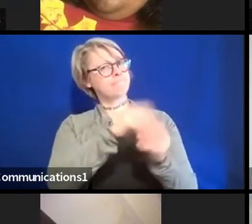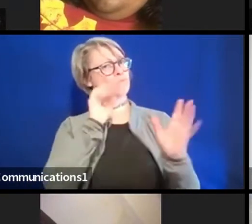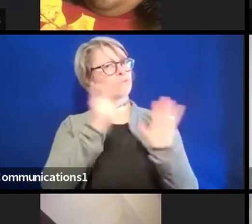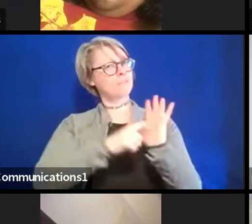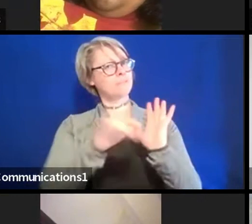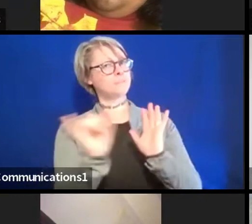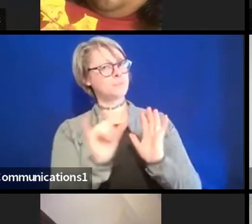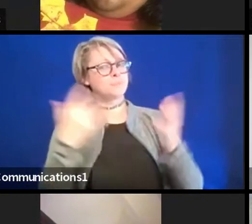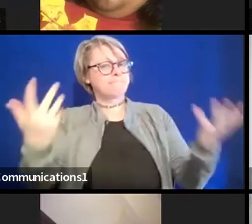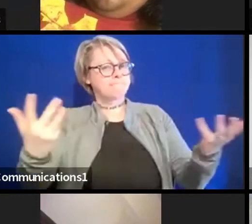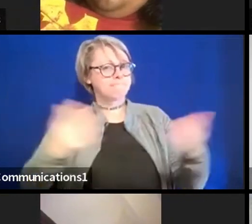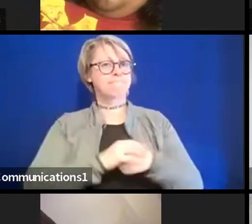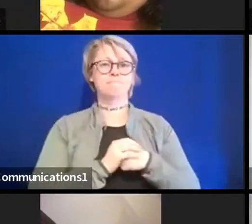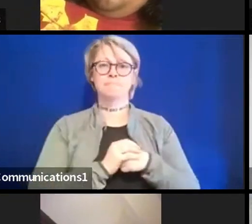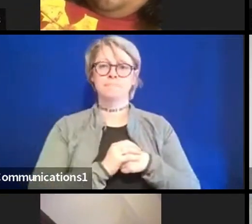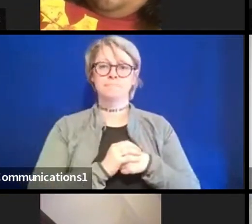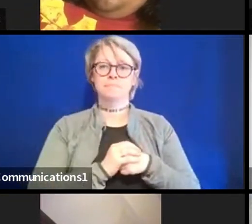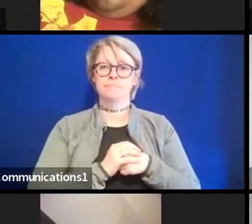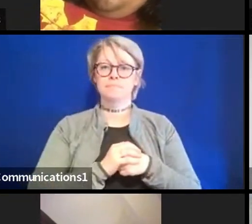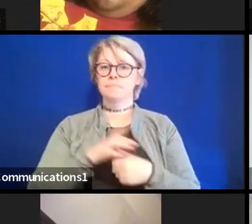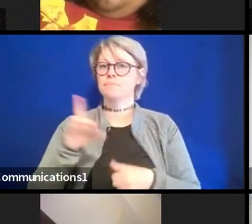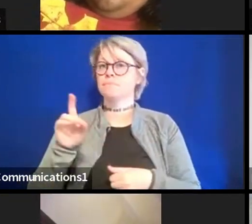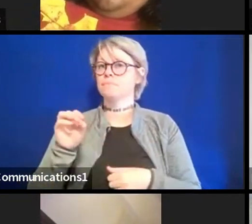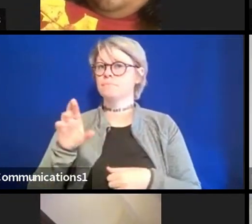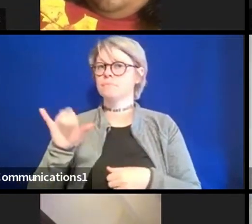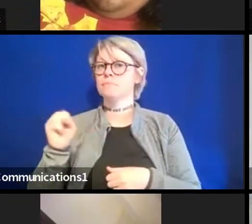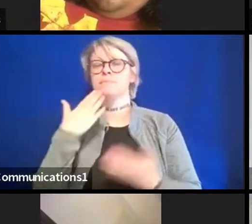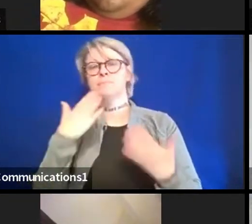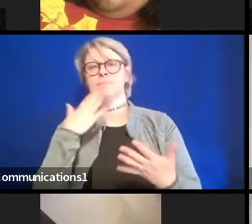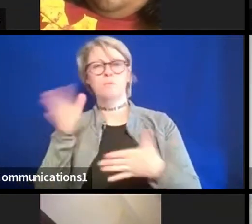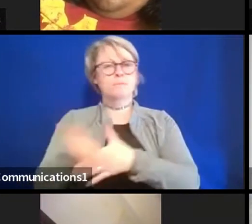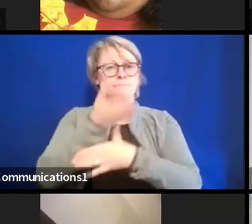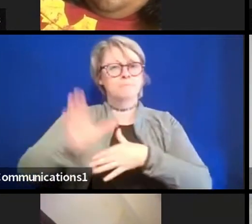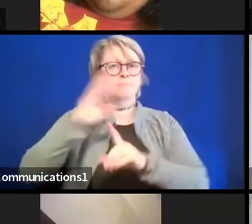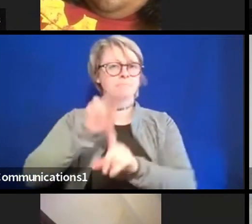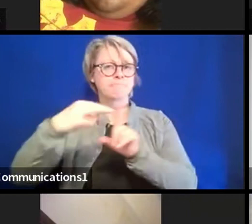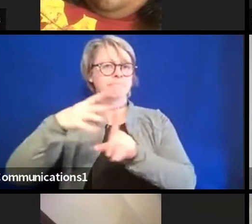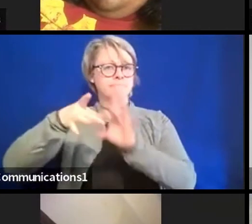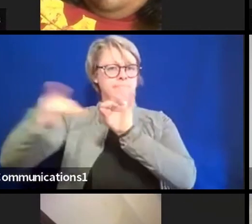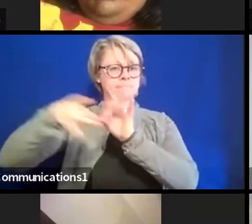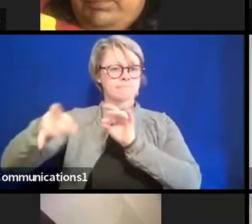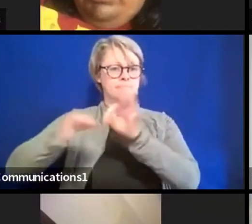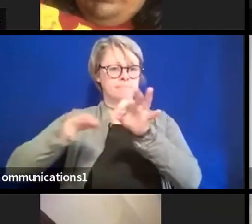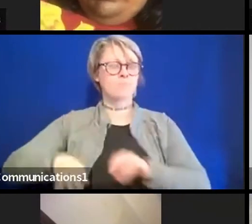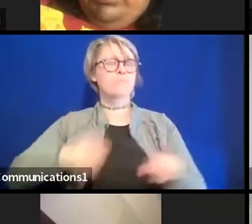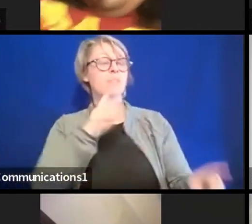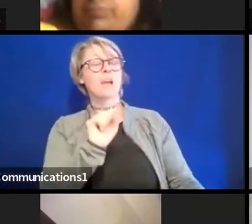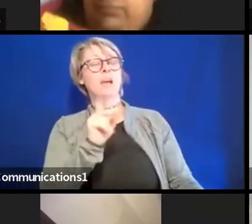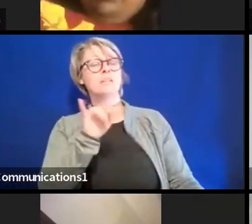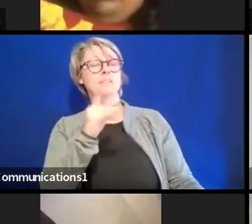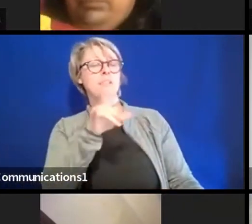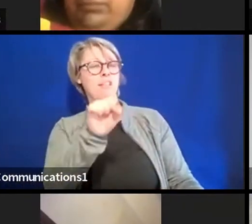So yeah. Thank you so much for sharing that. I was thinking, Skittles, about the other day when you were